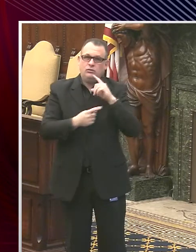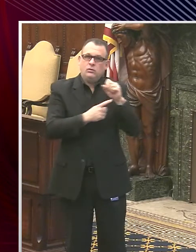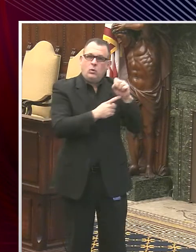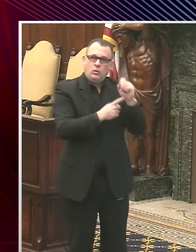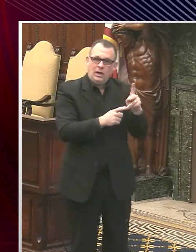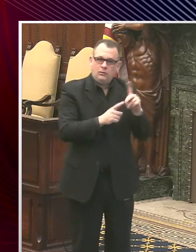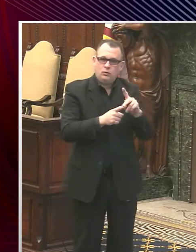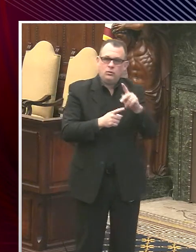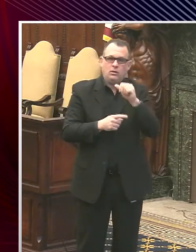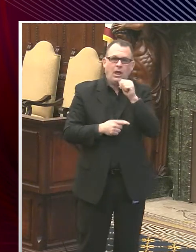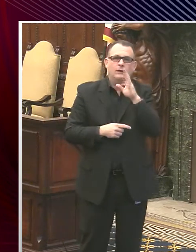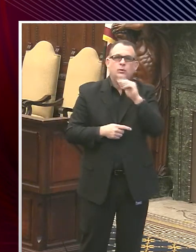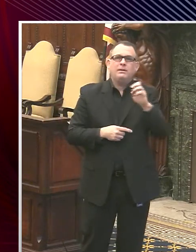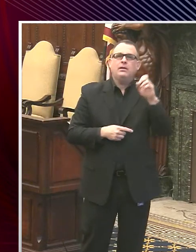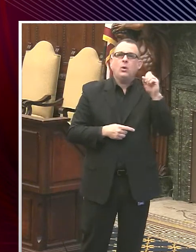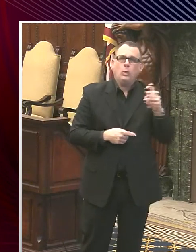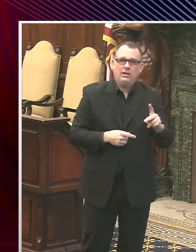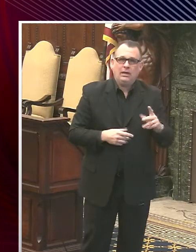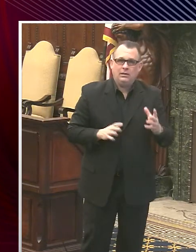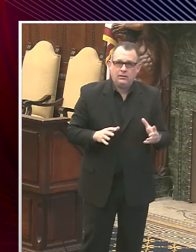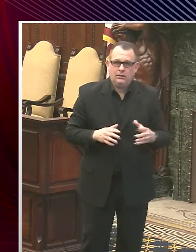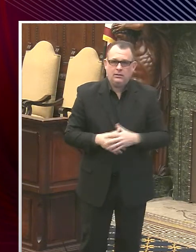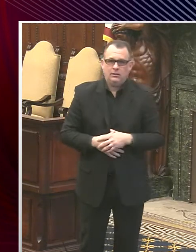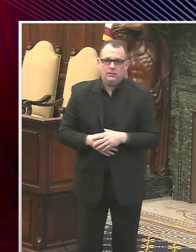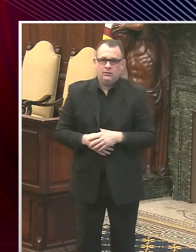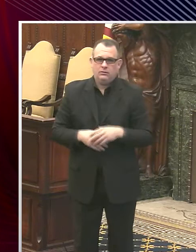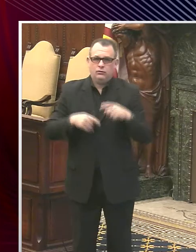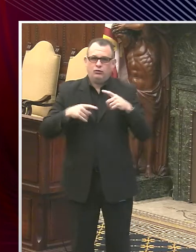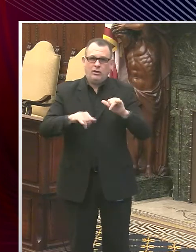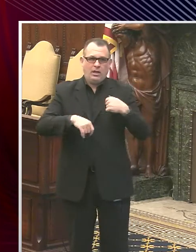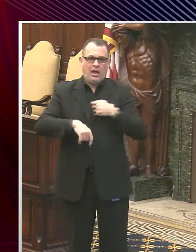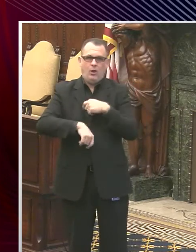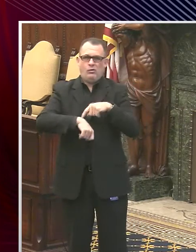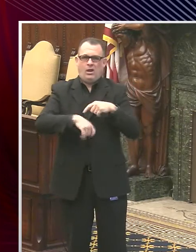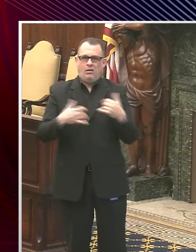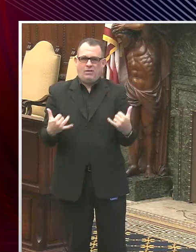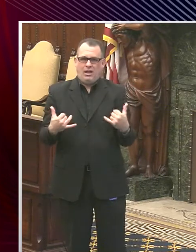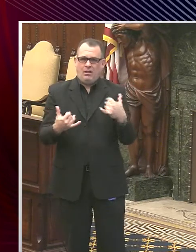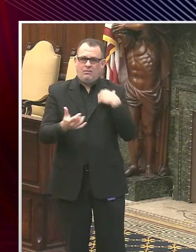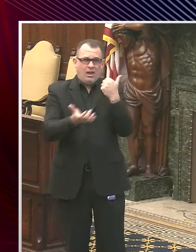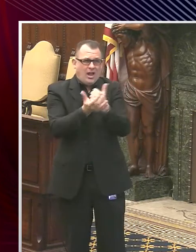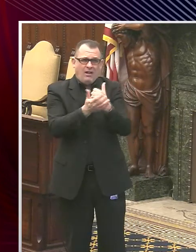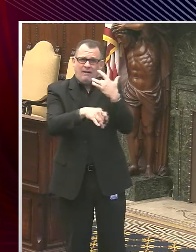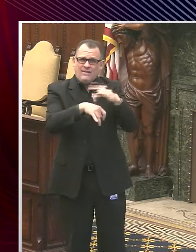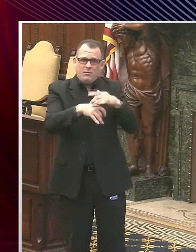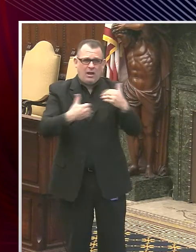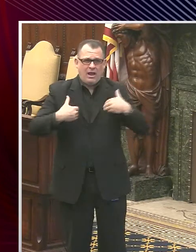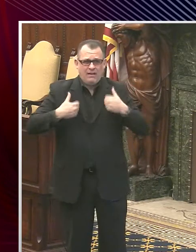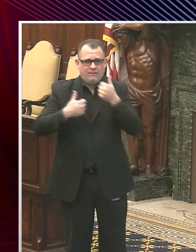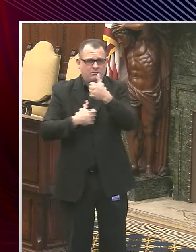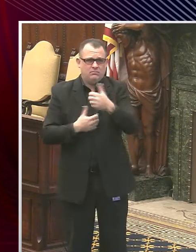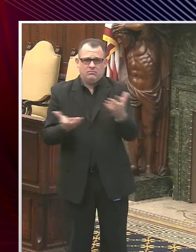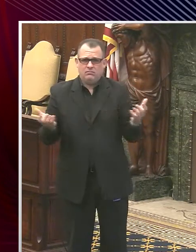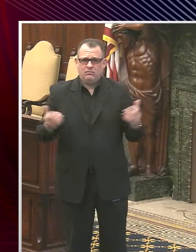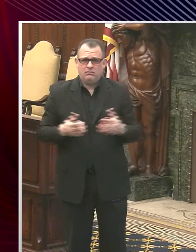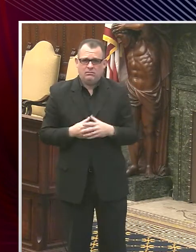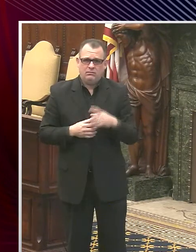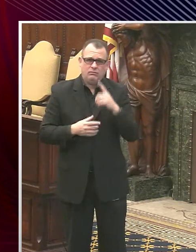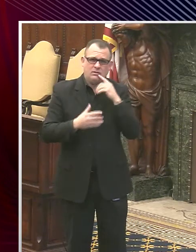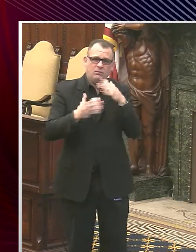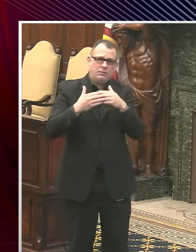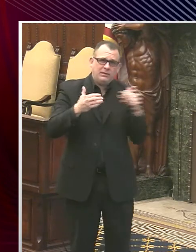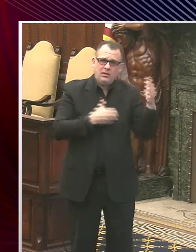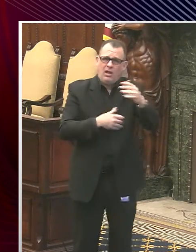be okay in these difficult times and that help is out there extends well beyond